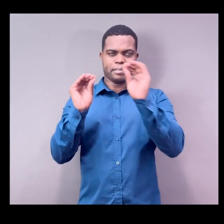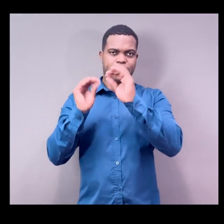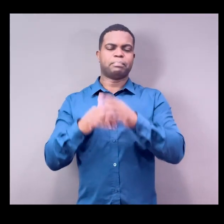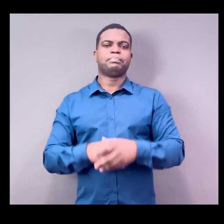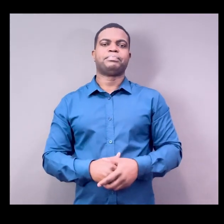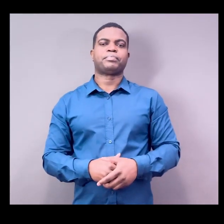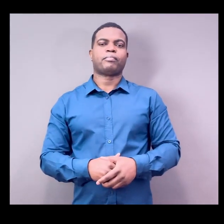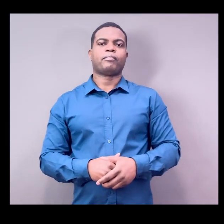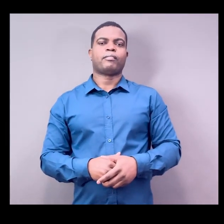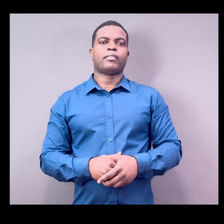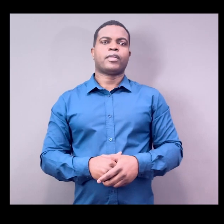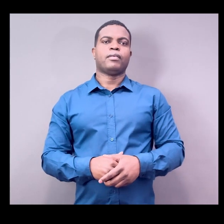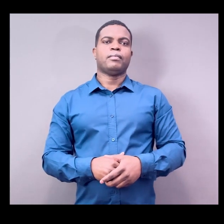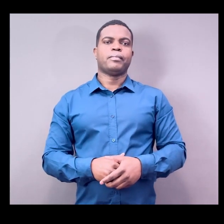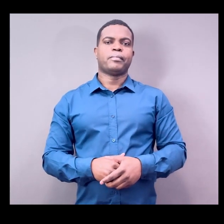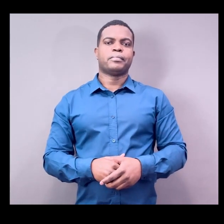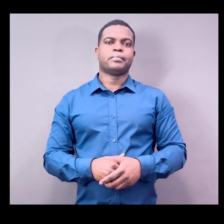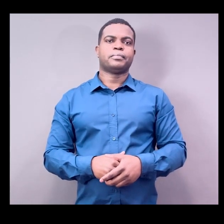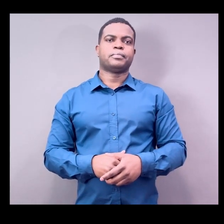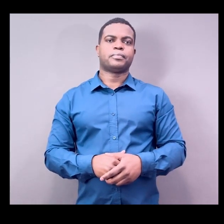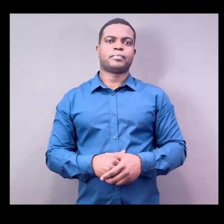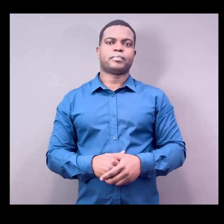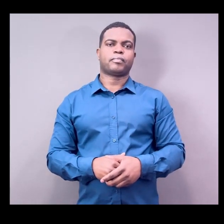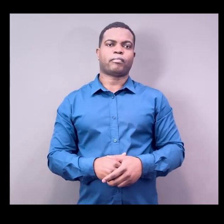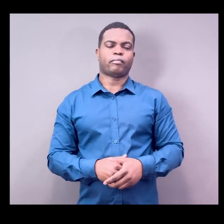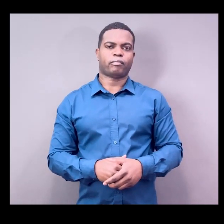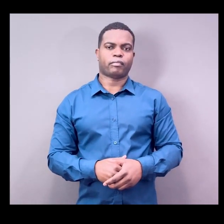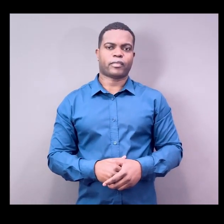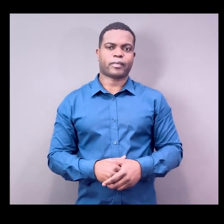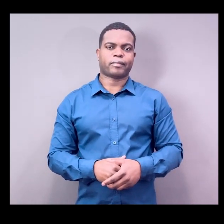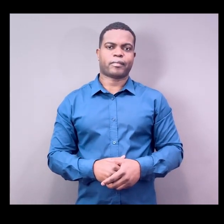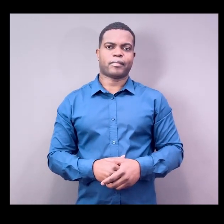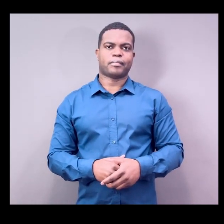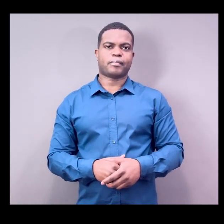what you have to do is to plot